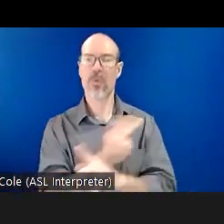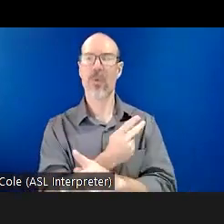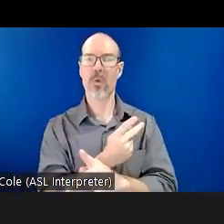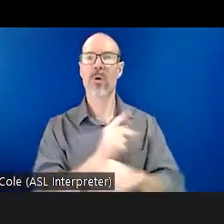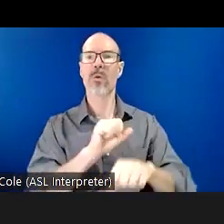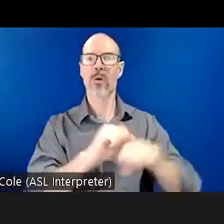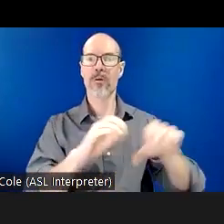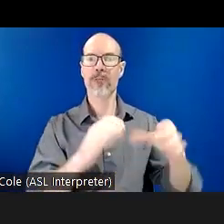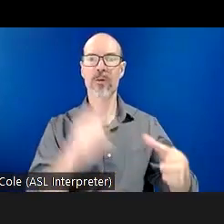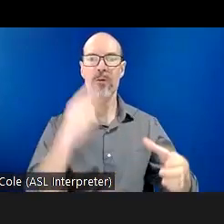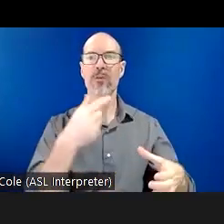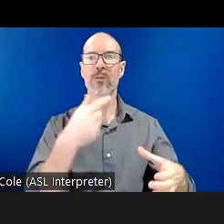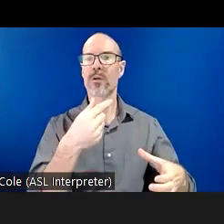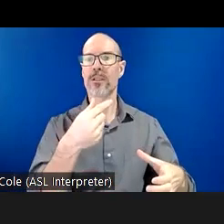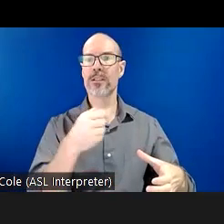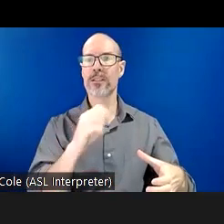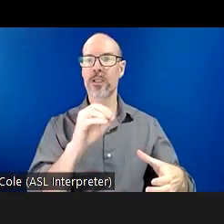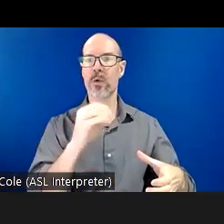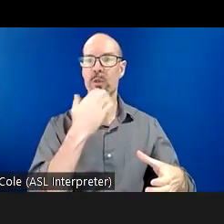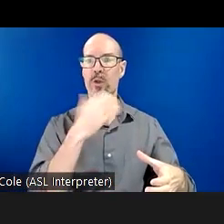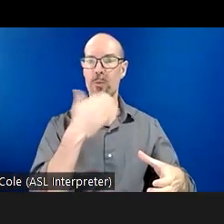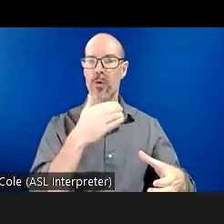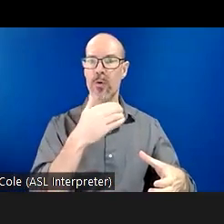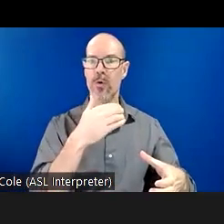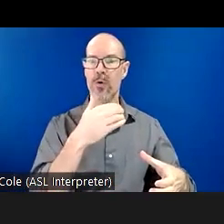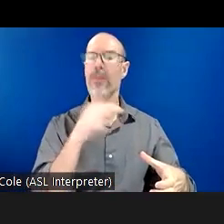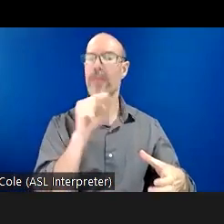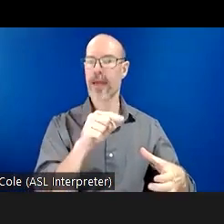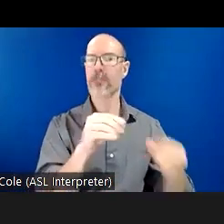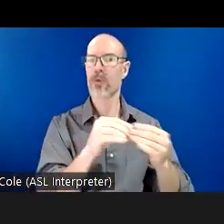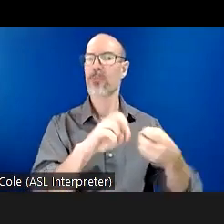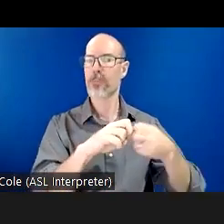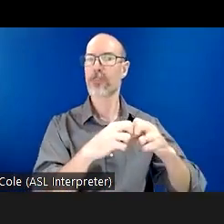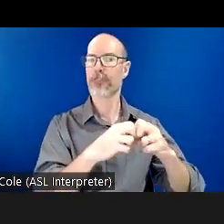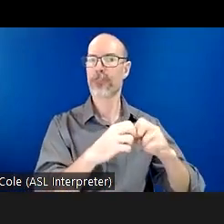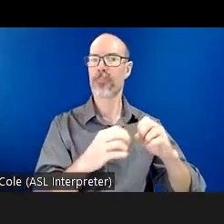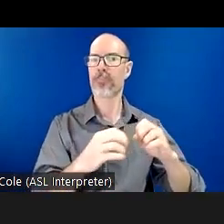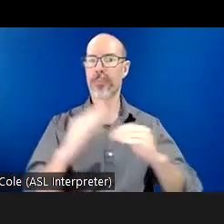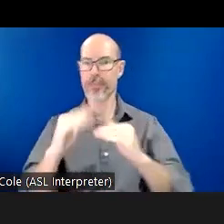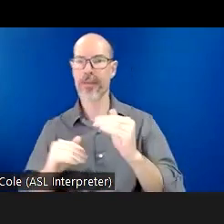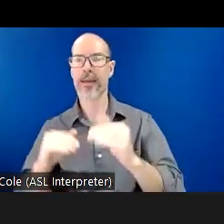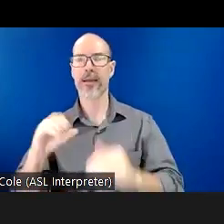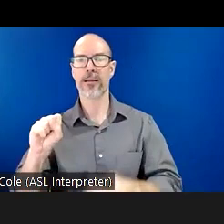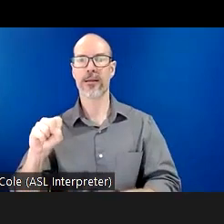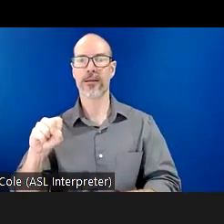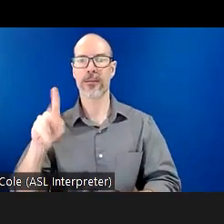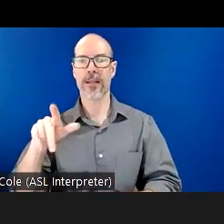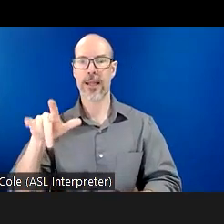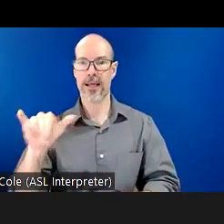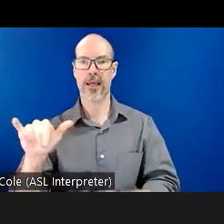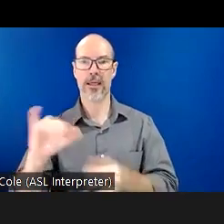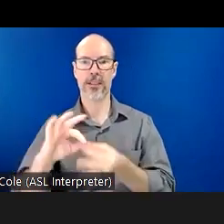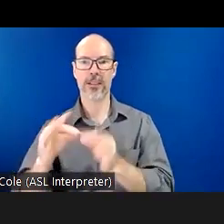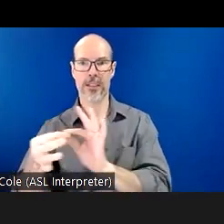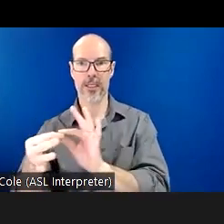workforce than supply chain. Mm-hmm. And so all of these measures should be thought of as a